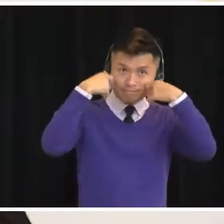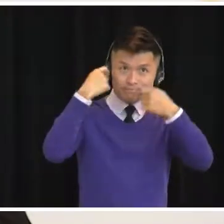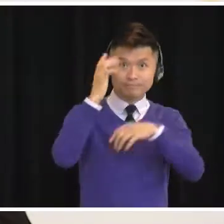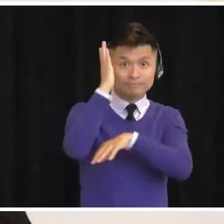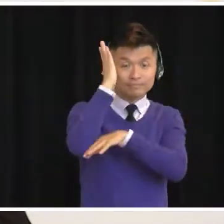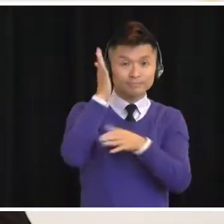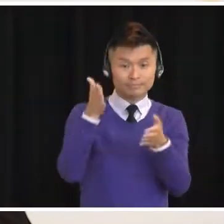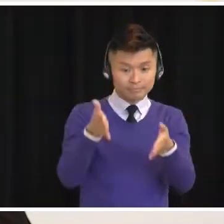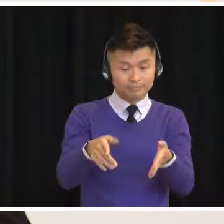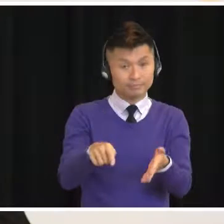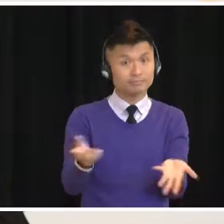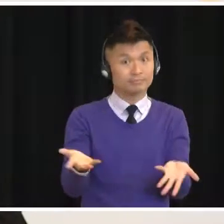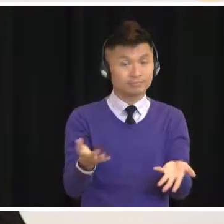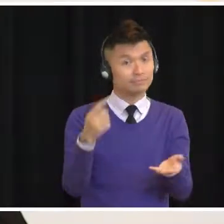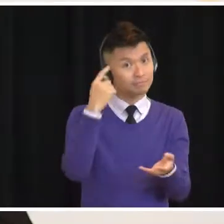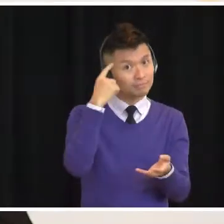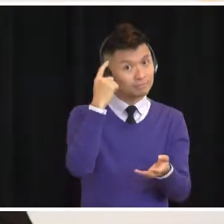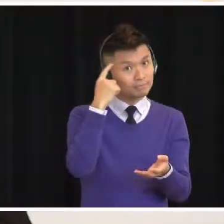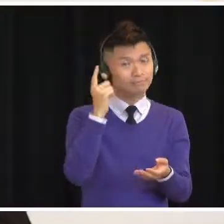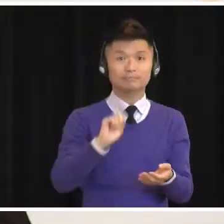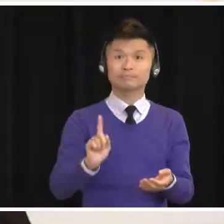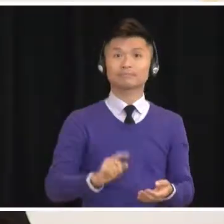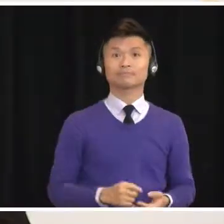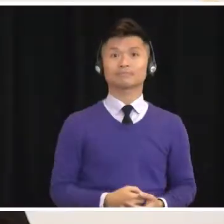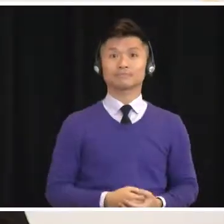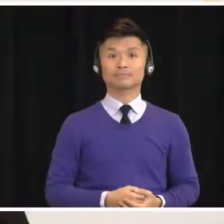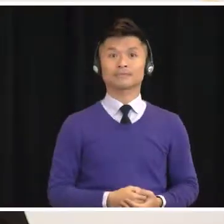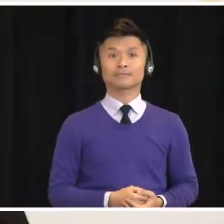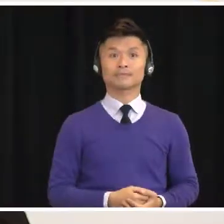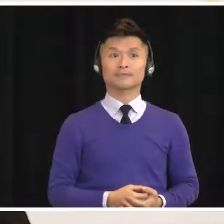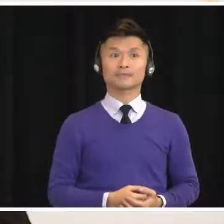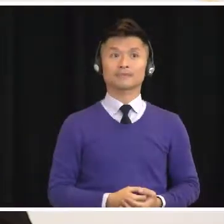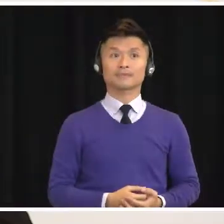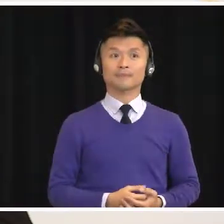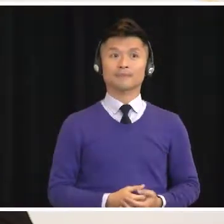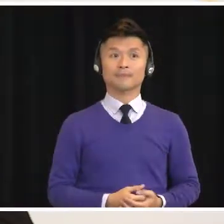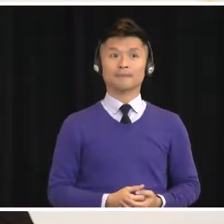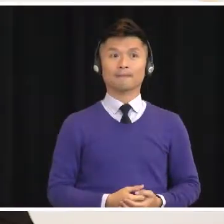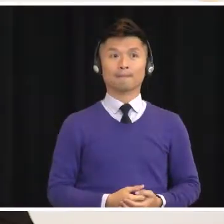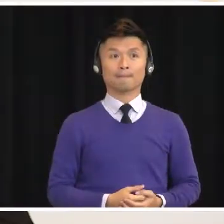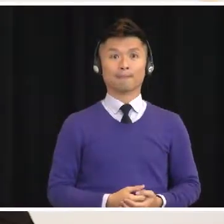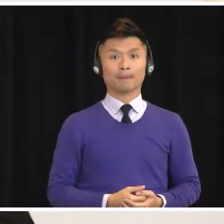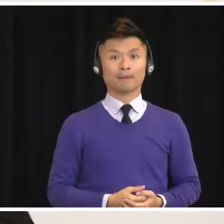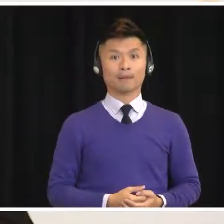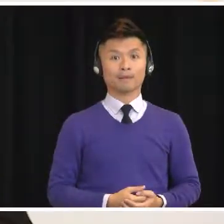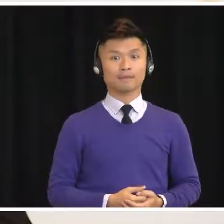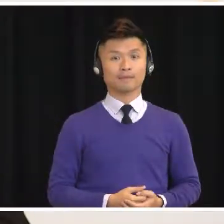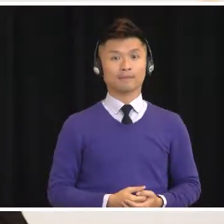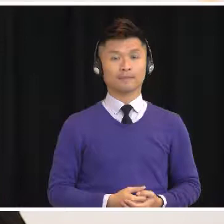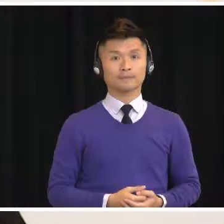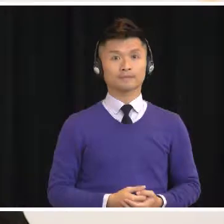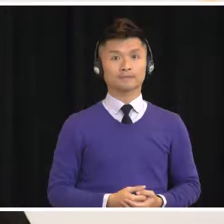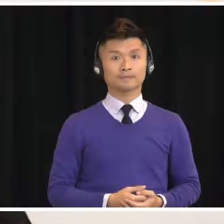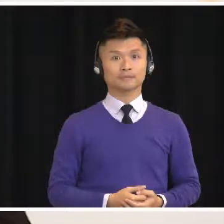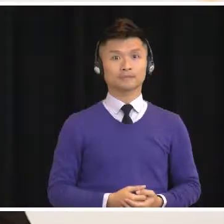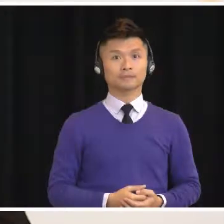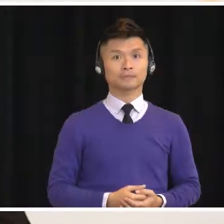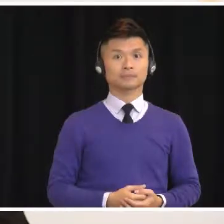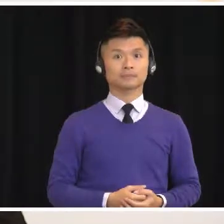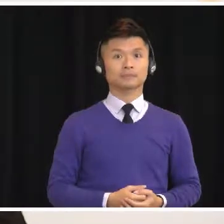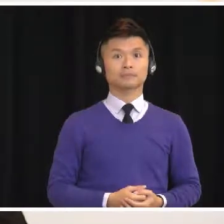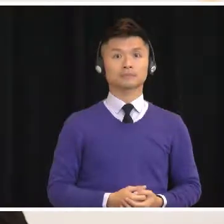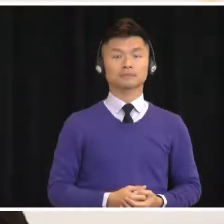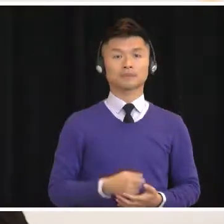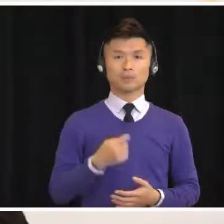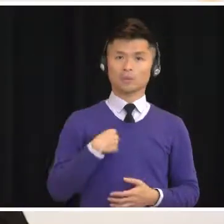I wonder also if judges are trained to understand the